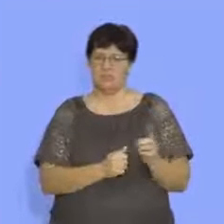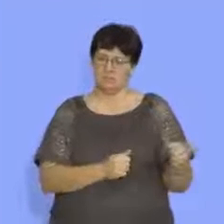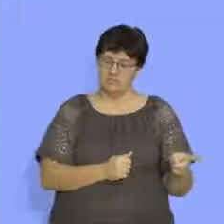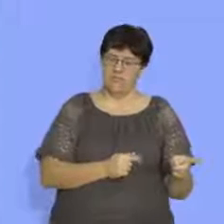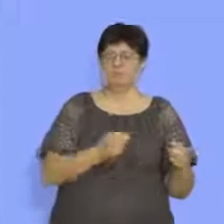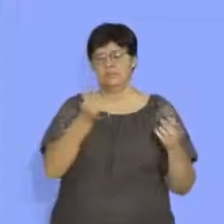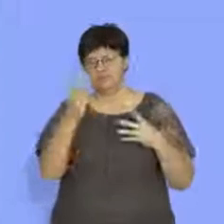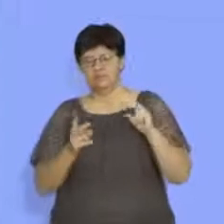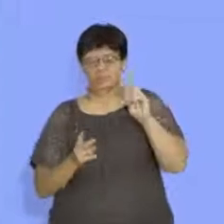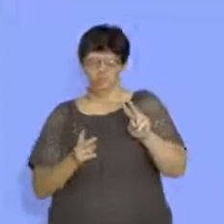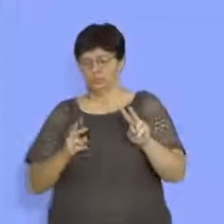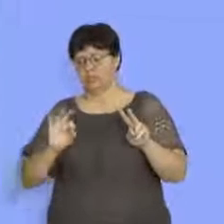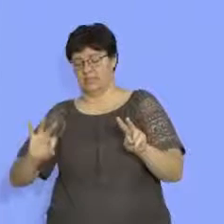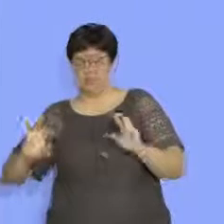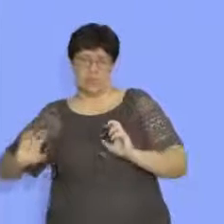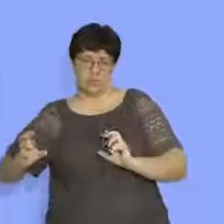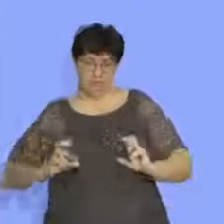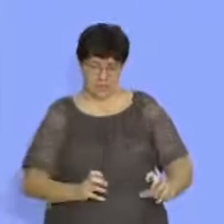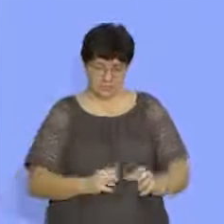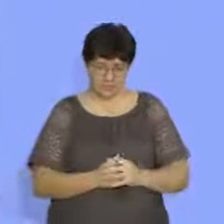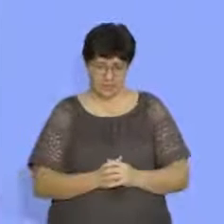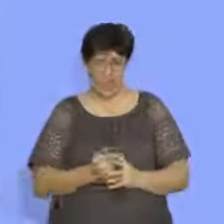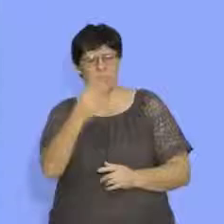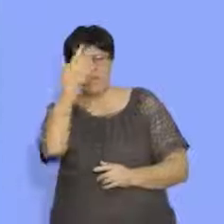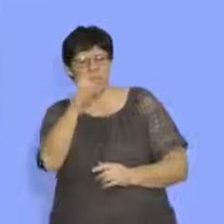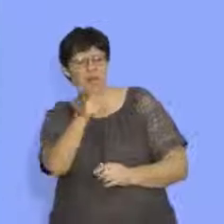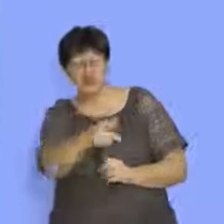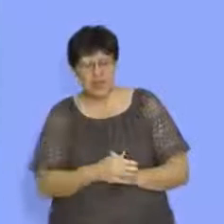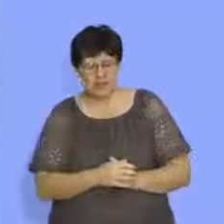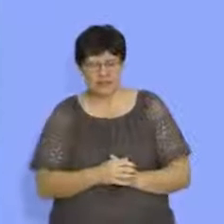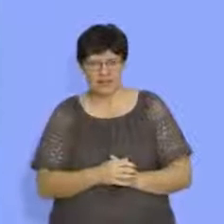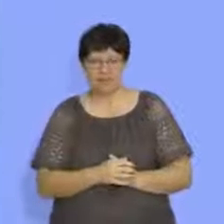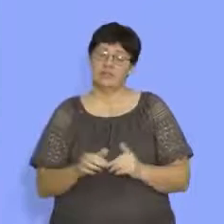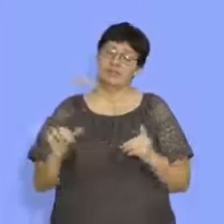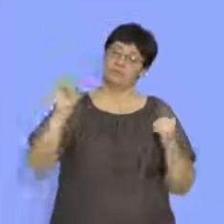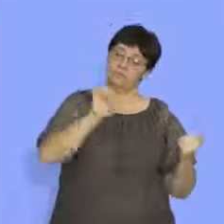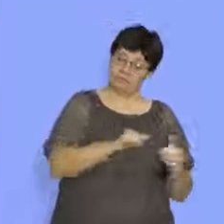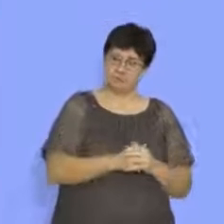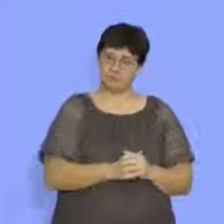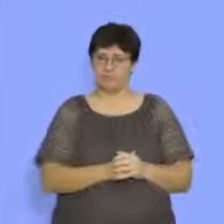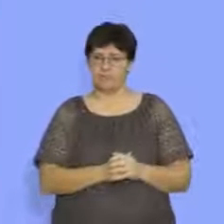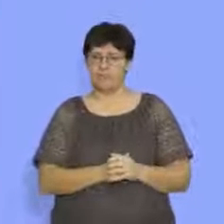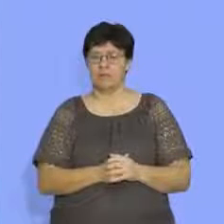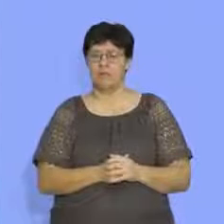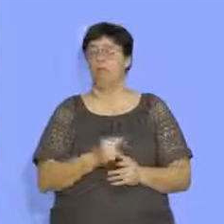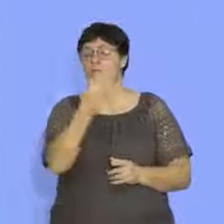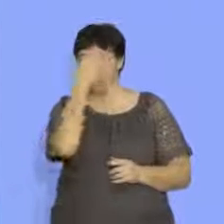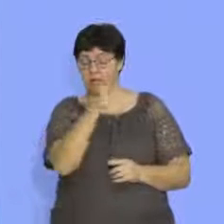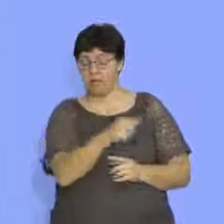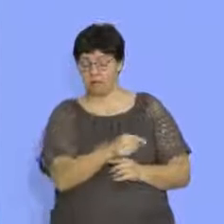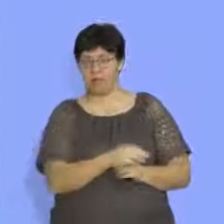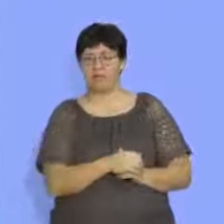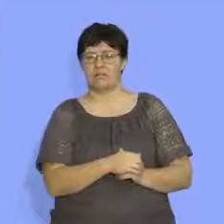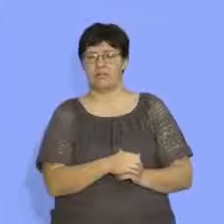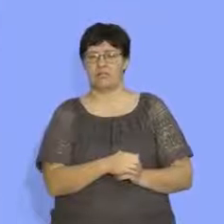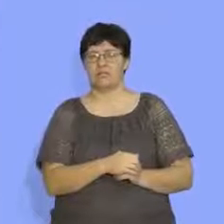And a tuk-tuk has 3 wheels. So far what do I know? Let's go back. Let's go this side. So the tuk-tuk, I